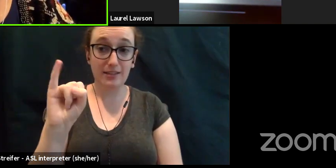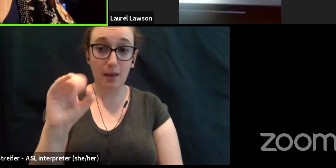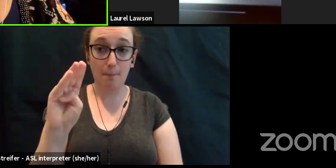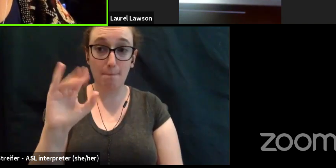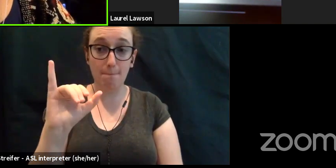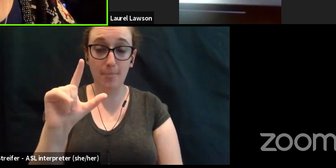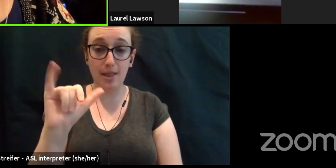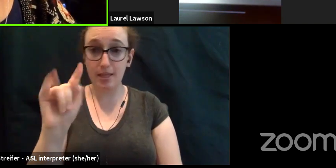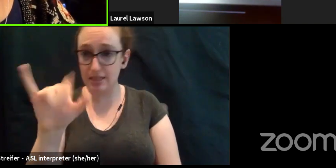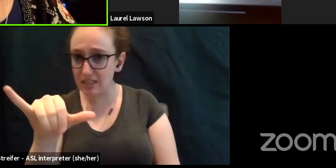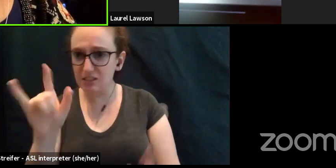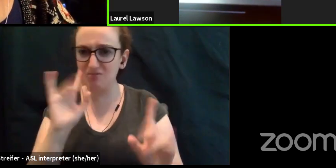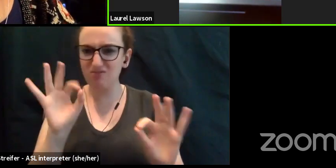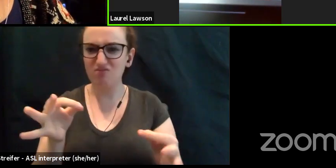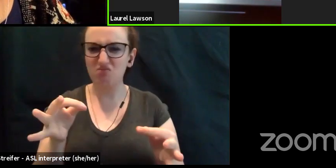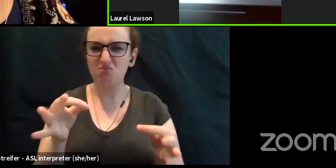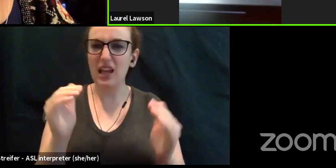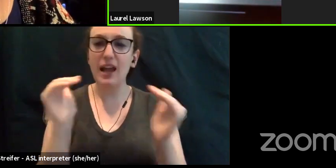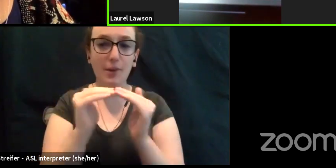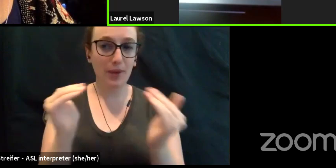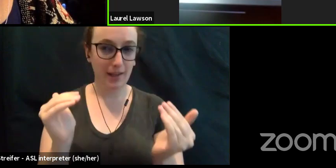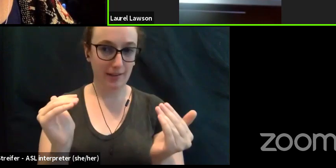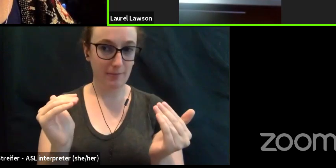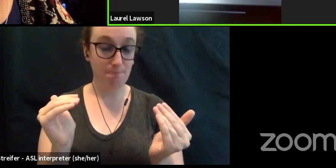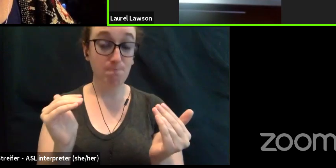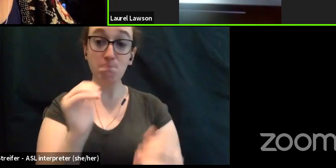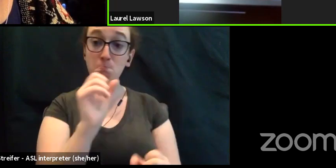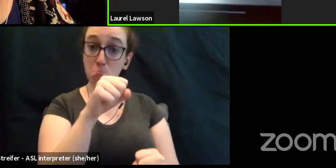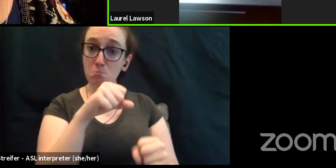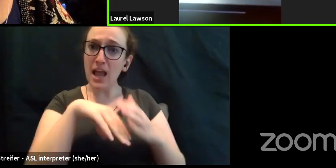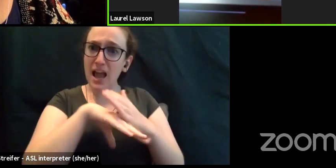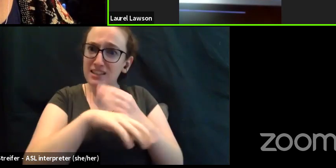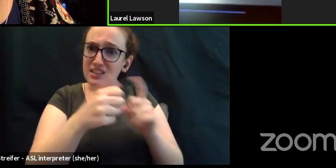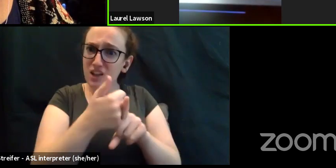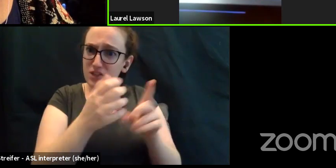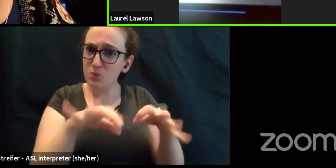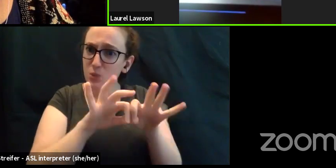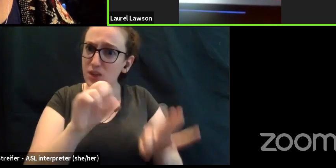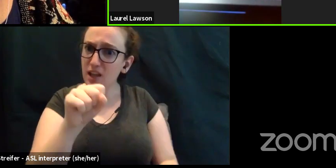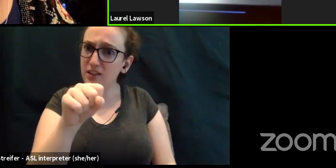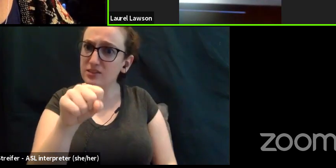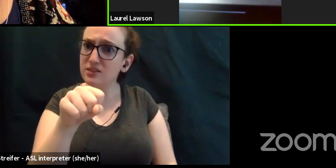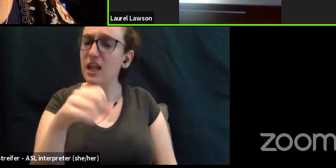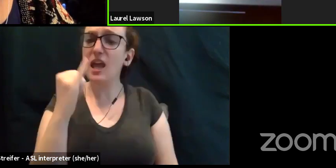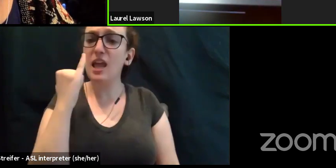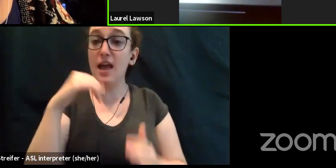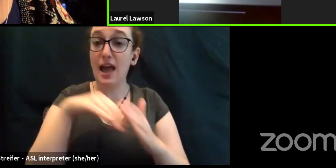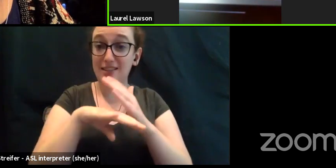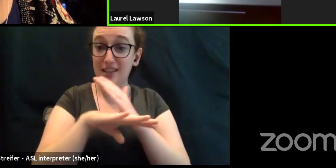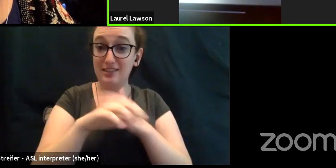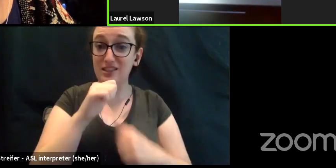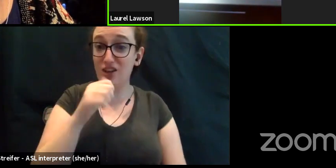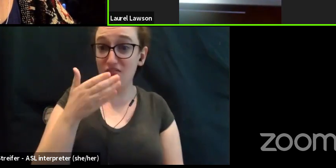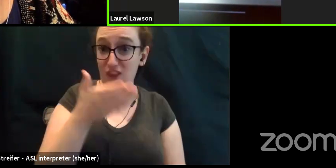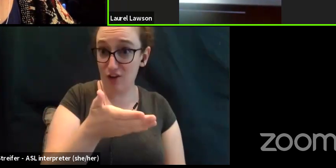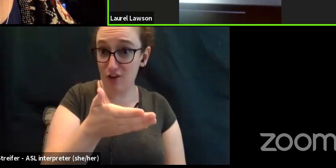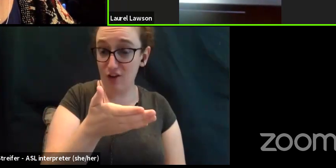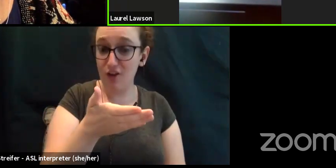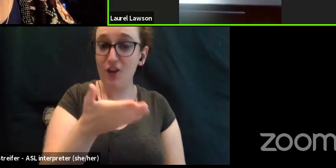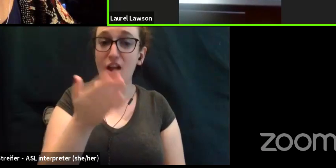practice. Access is absolutely important. If access does not exist, if you or